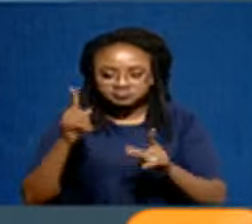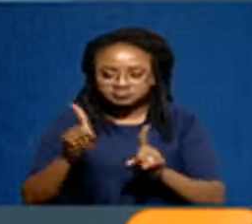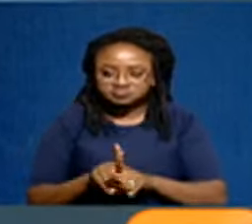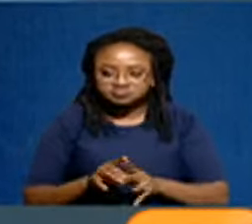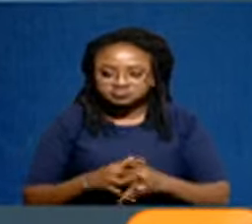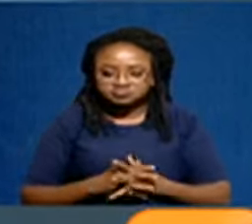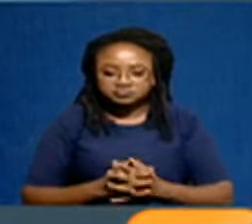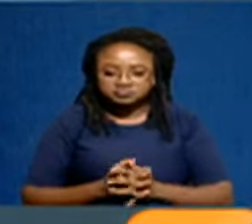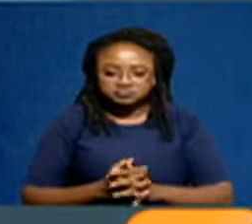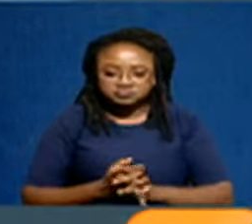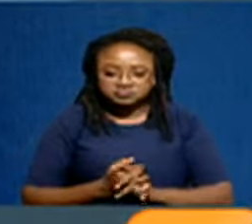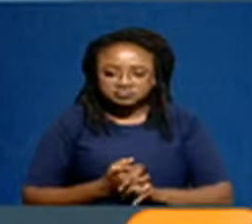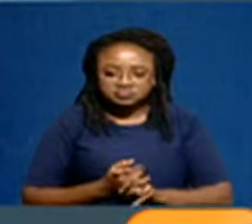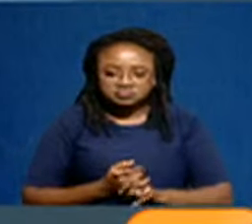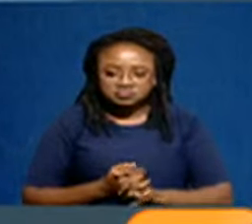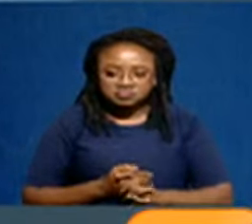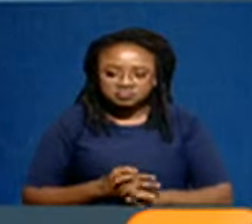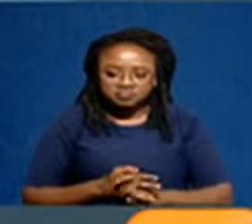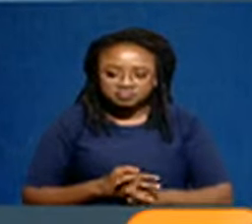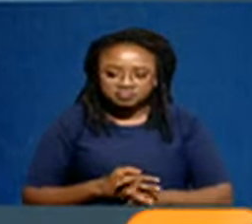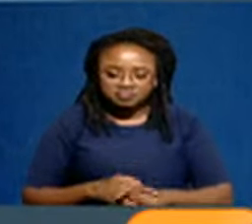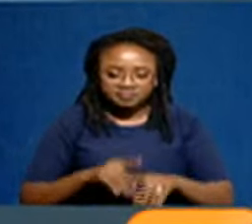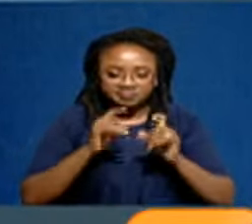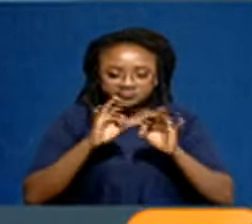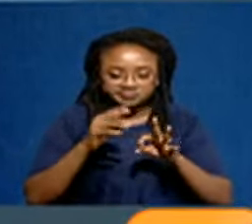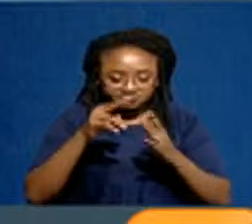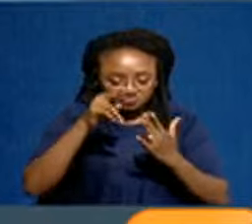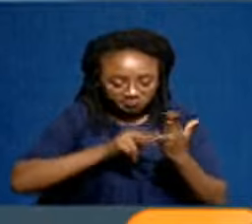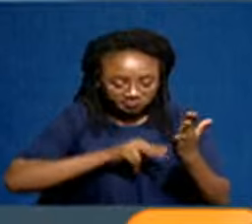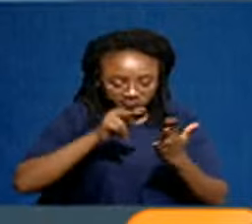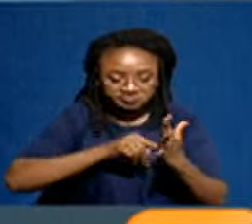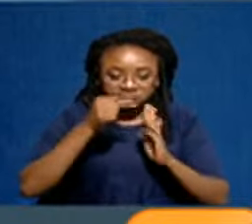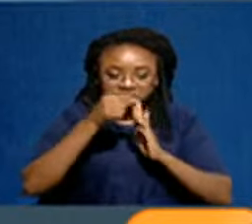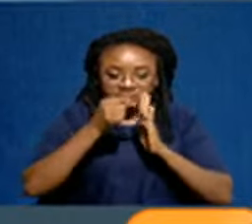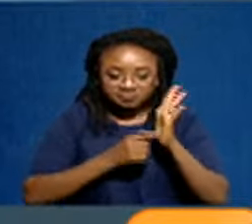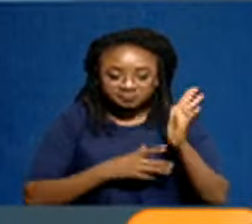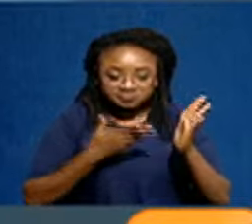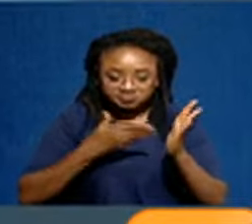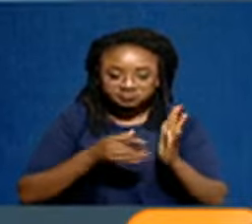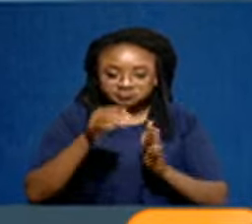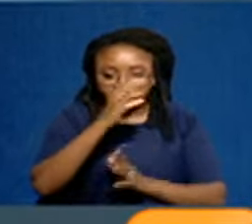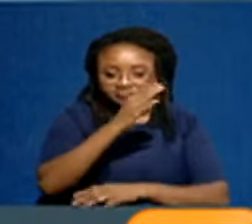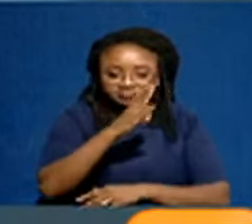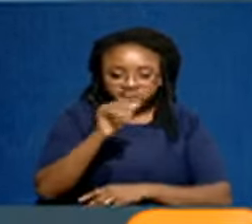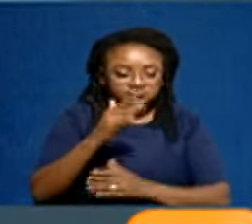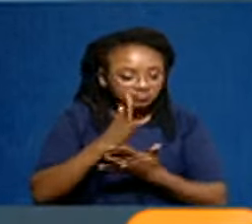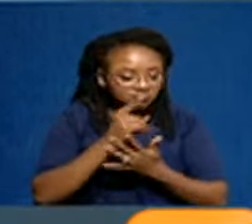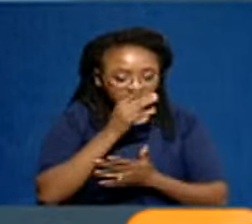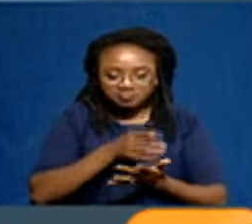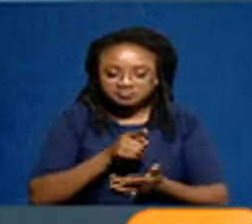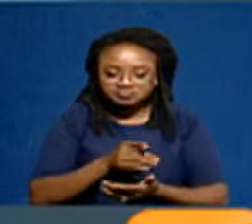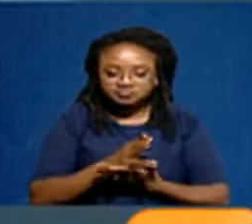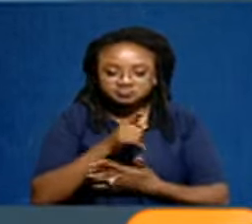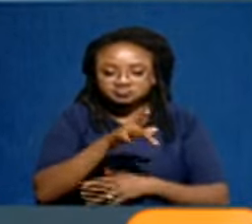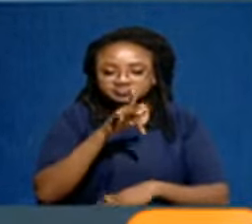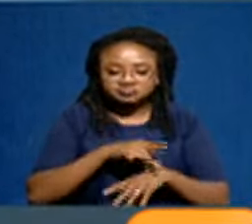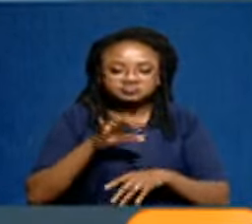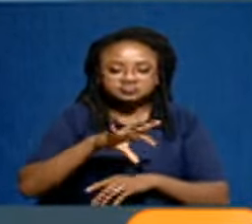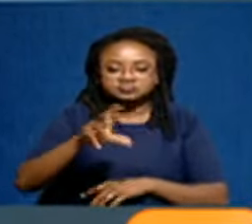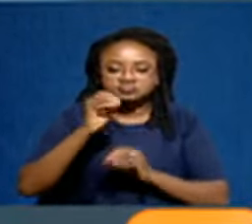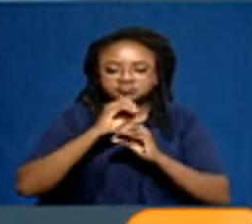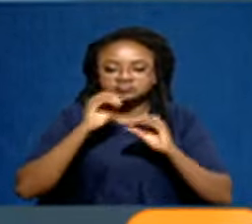If you look at the issues that are stipulated in the CBA, some of them may have nothing, absolutely zero, to do with the individual